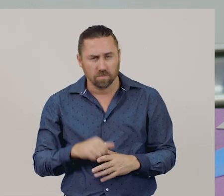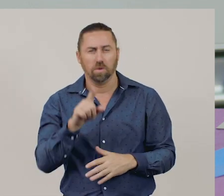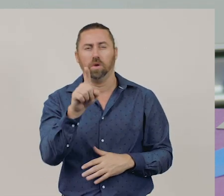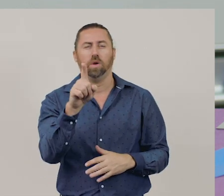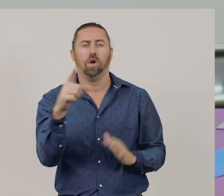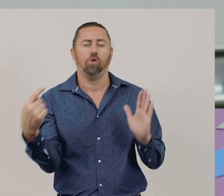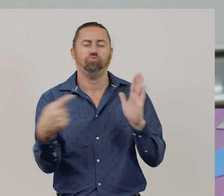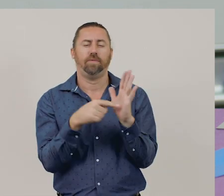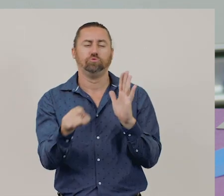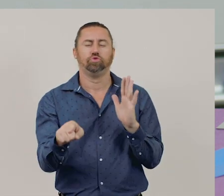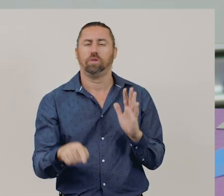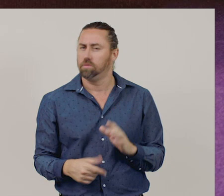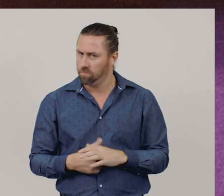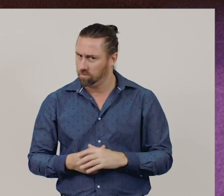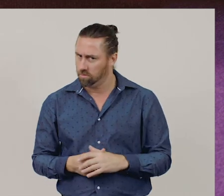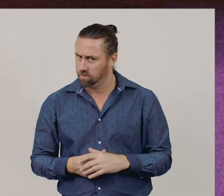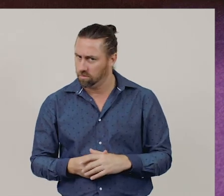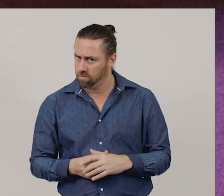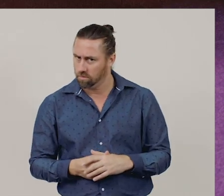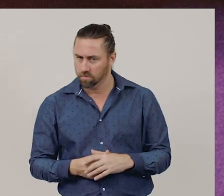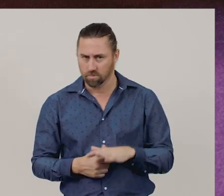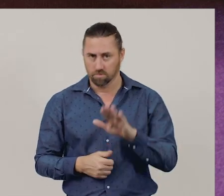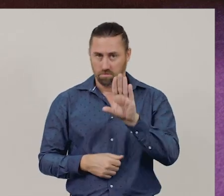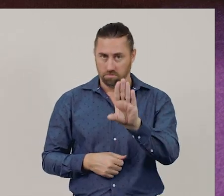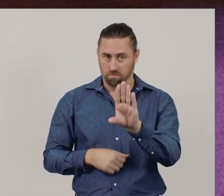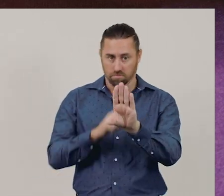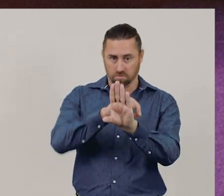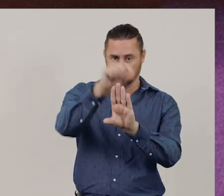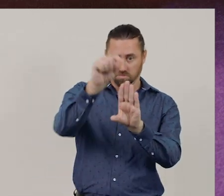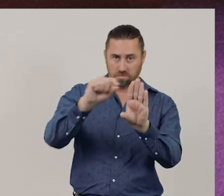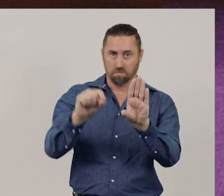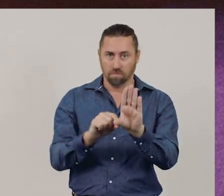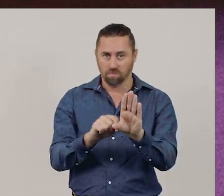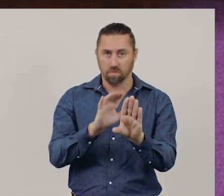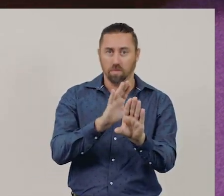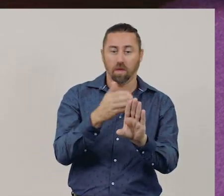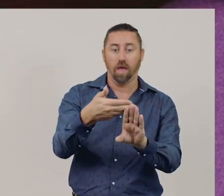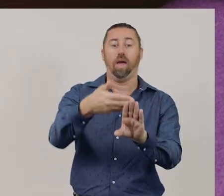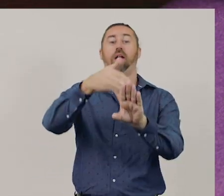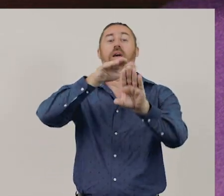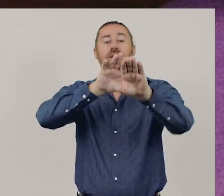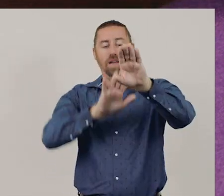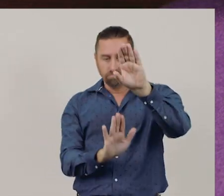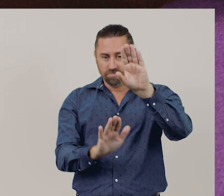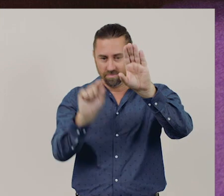used reflection symmetry? So I've drawn around the original shape. Now I'm going to reflect